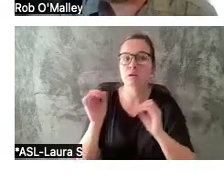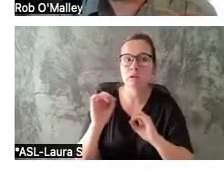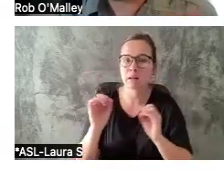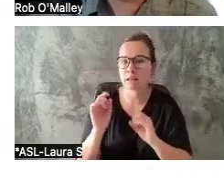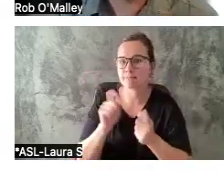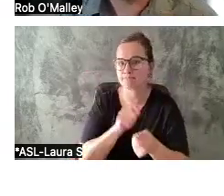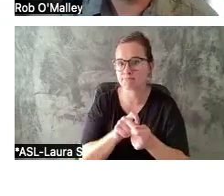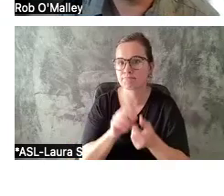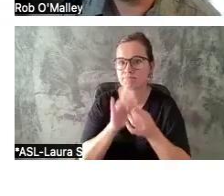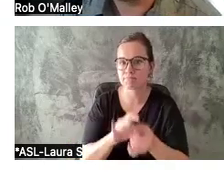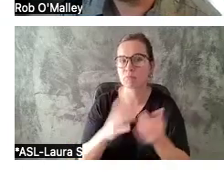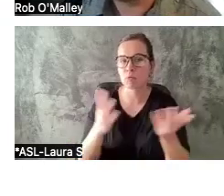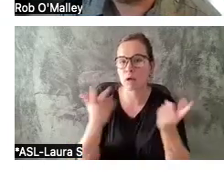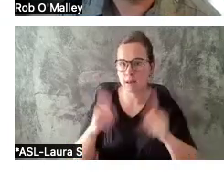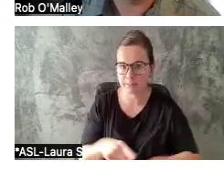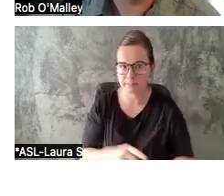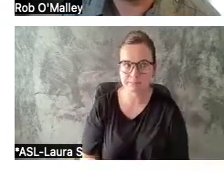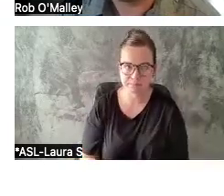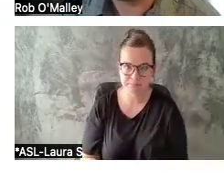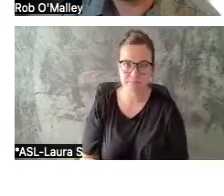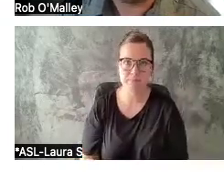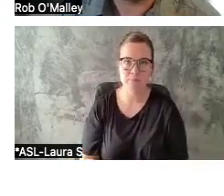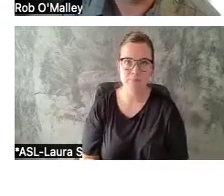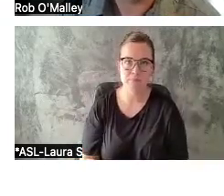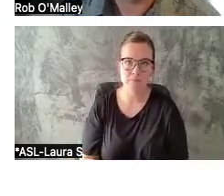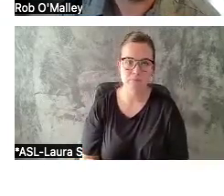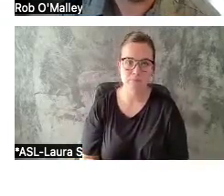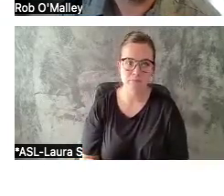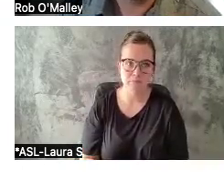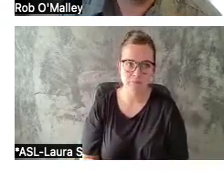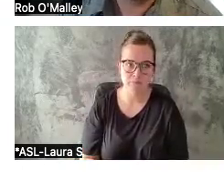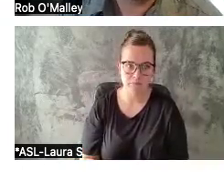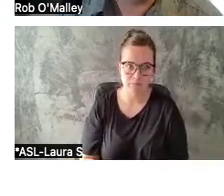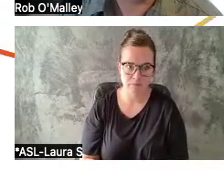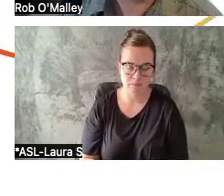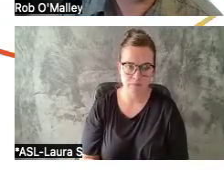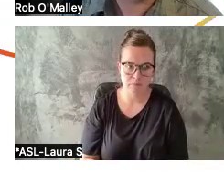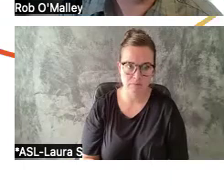explicit, just the existence of that that case.